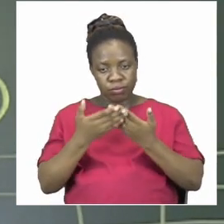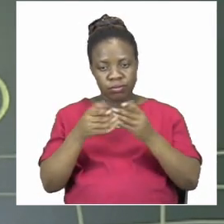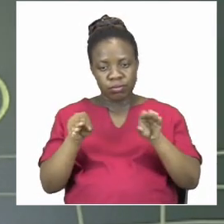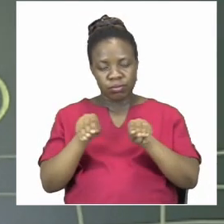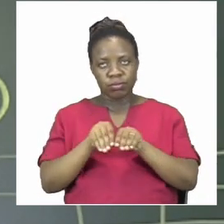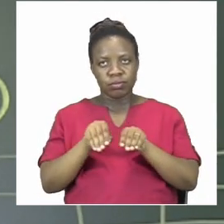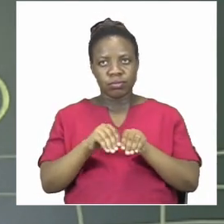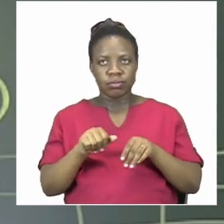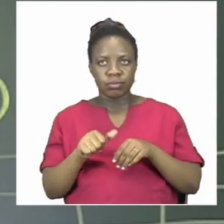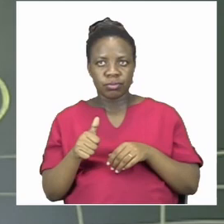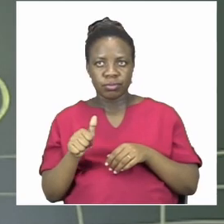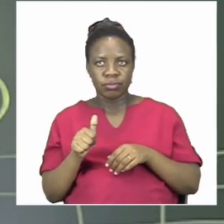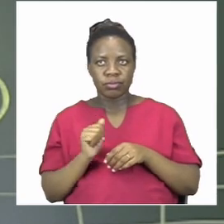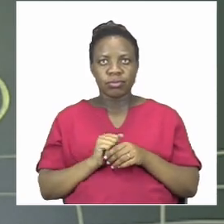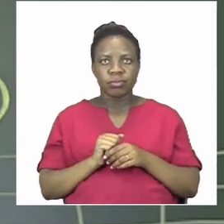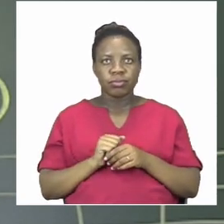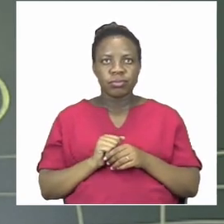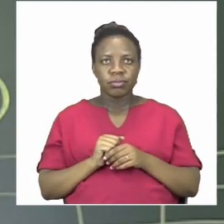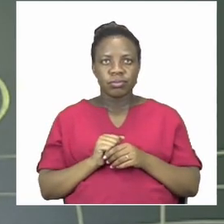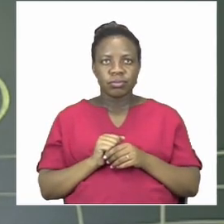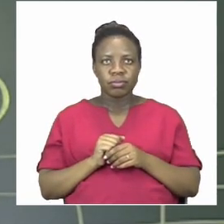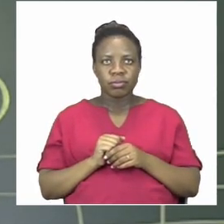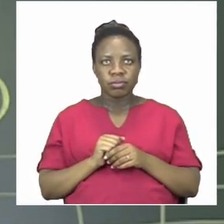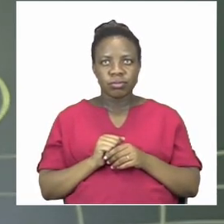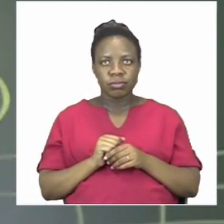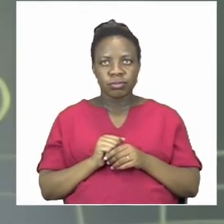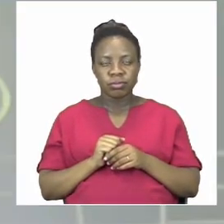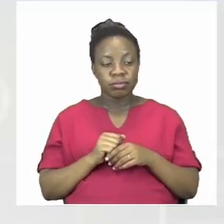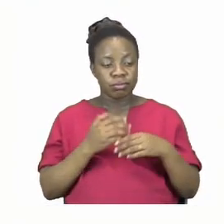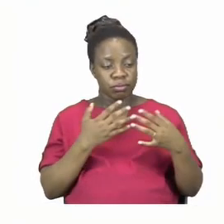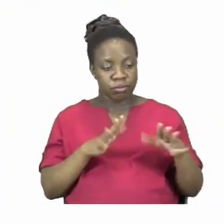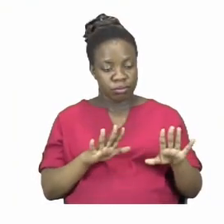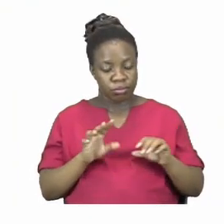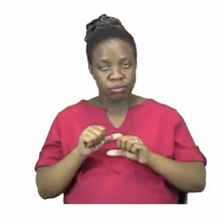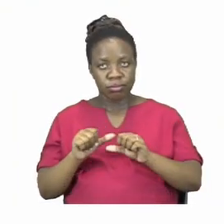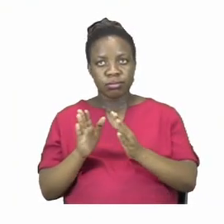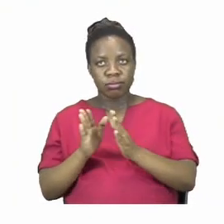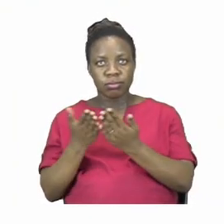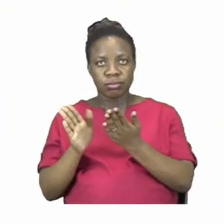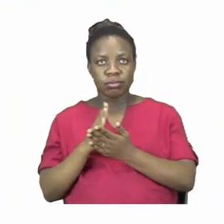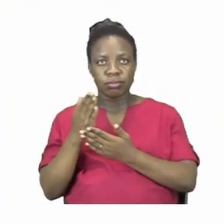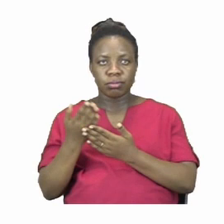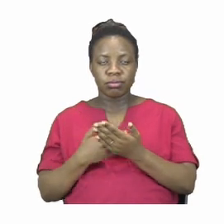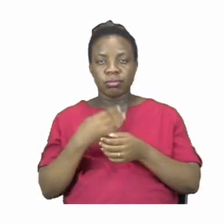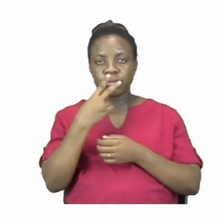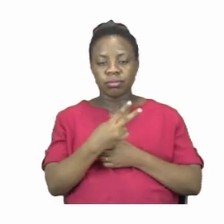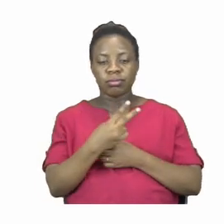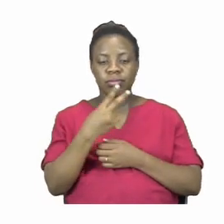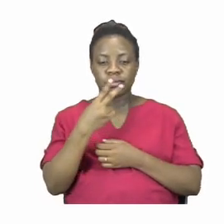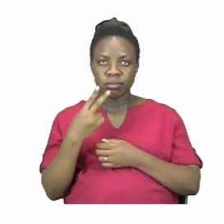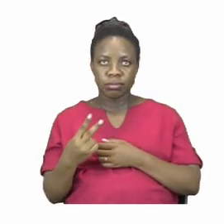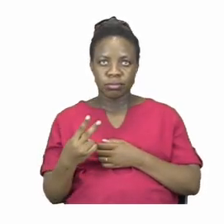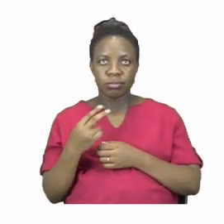Alright, now before I leave you to continue, let's quickly turn our booklets to page 22. Now